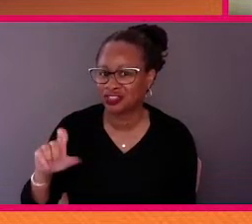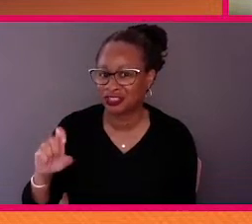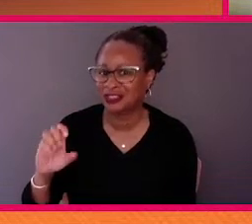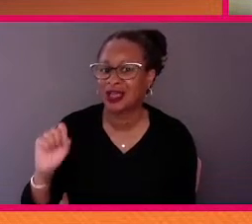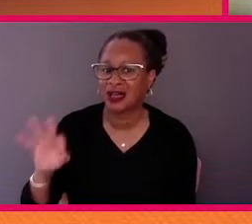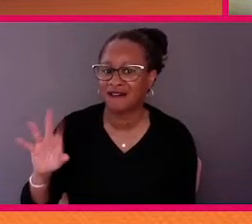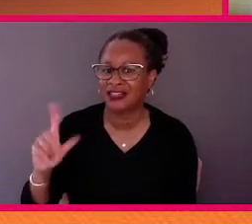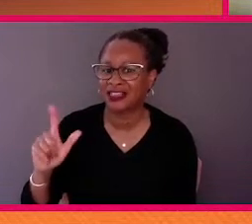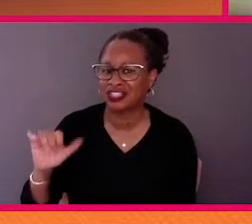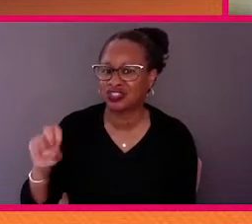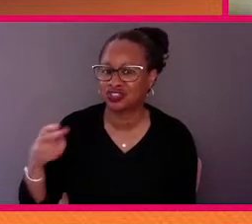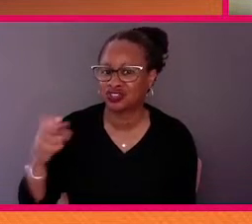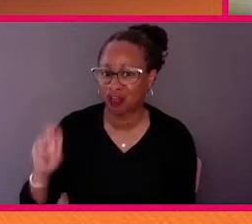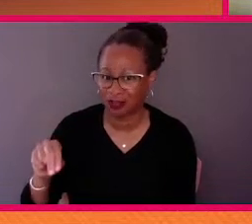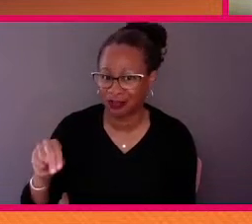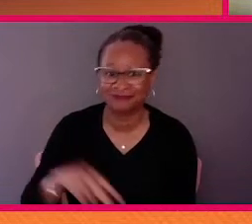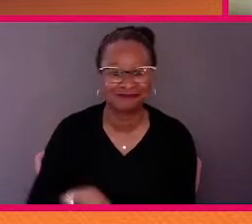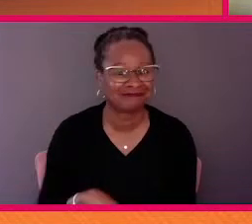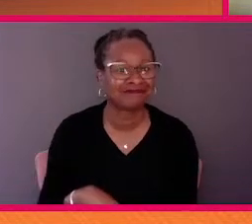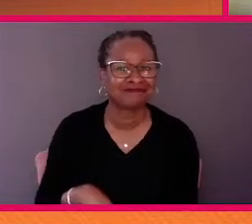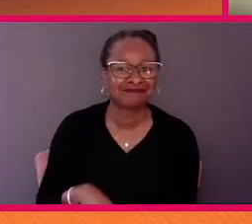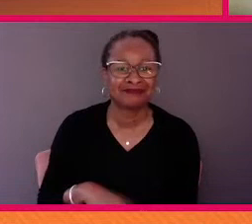I feel like